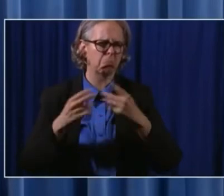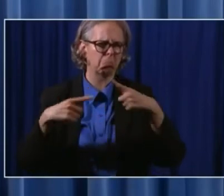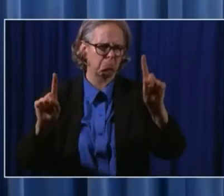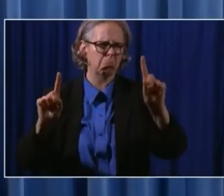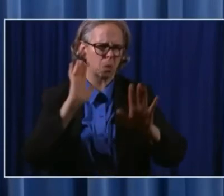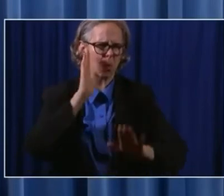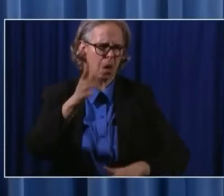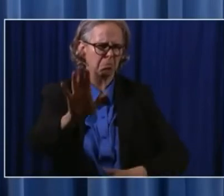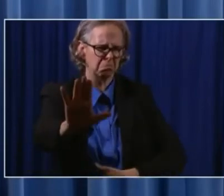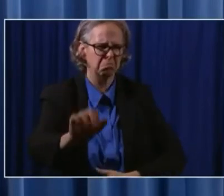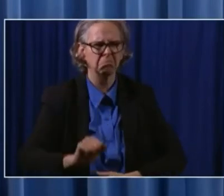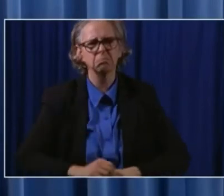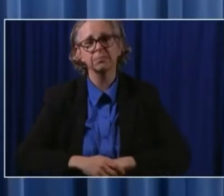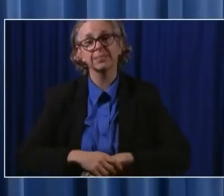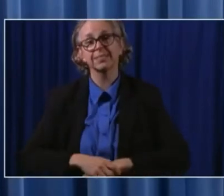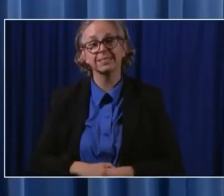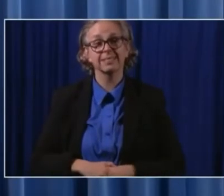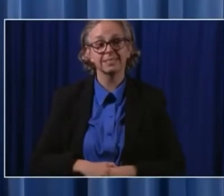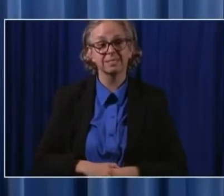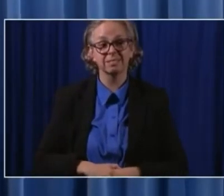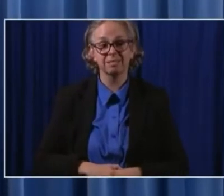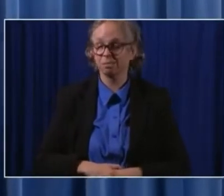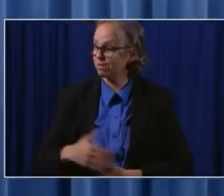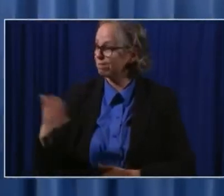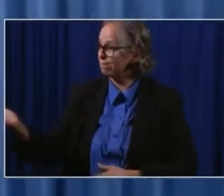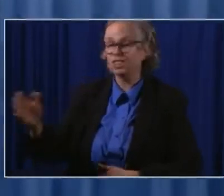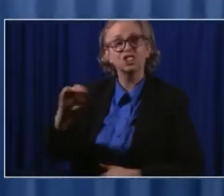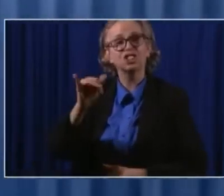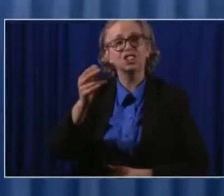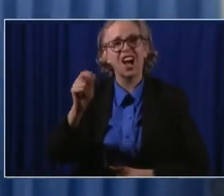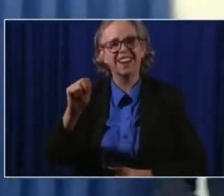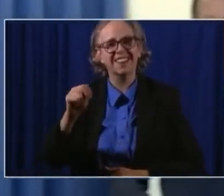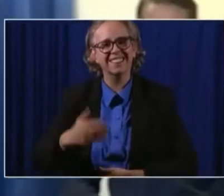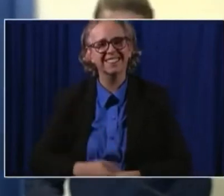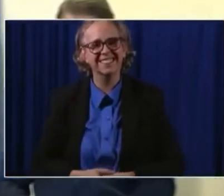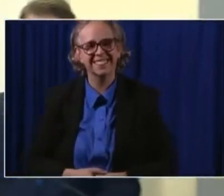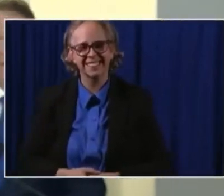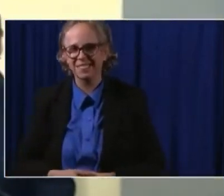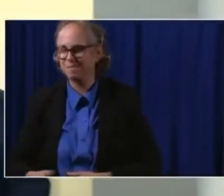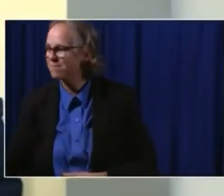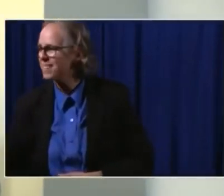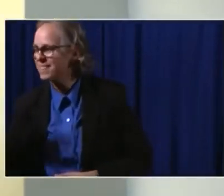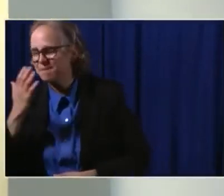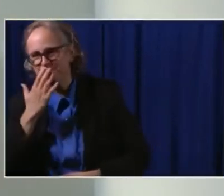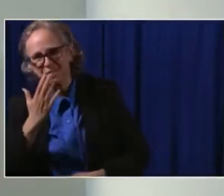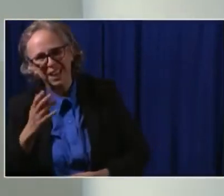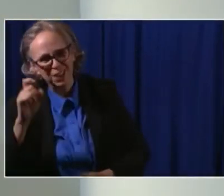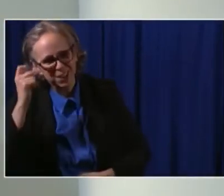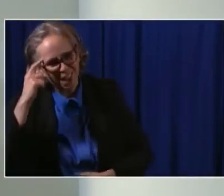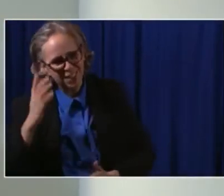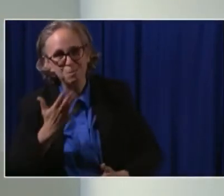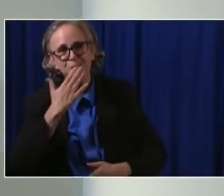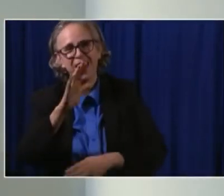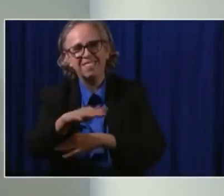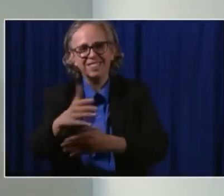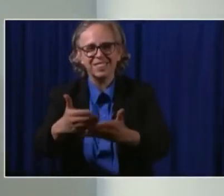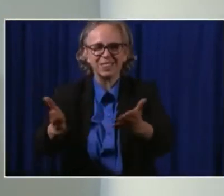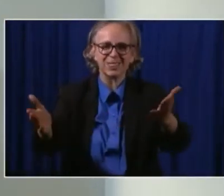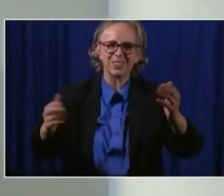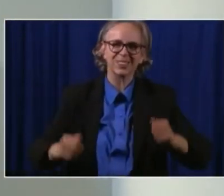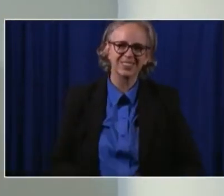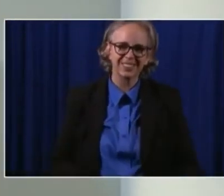John? Thank you, Governor. Good afternoon. I'm